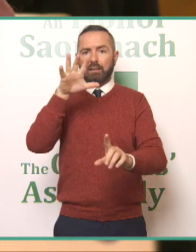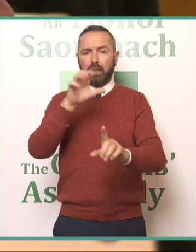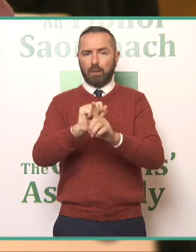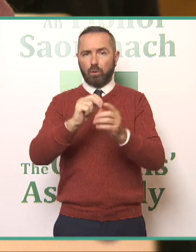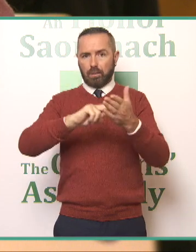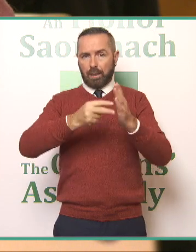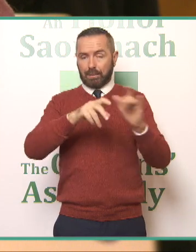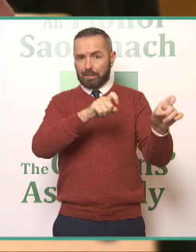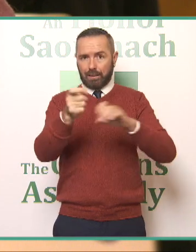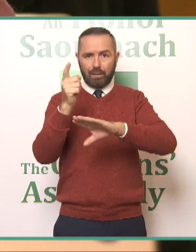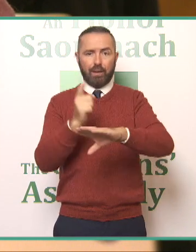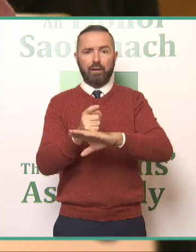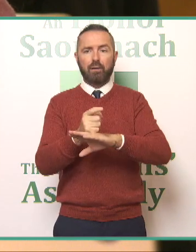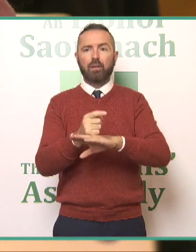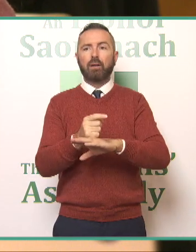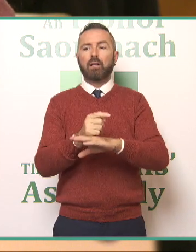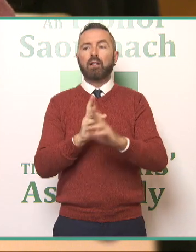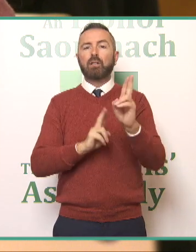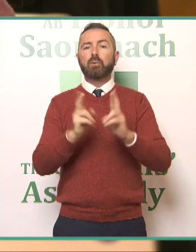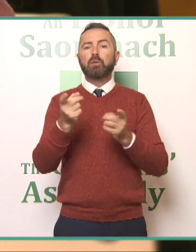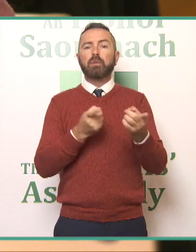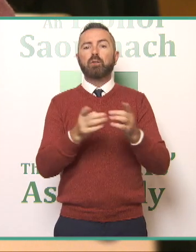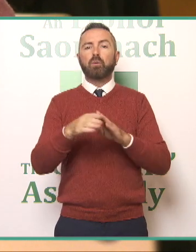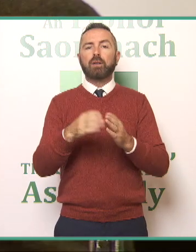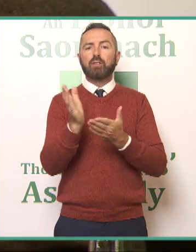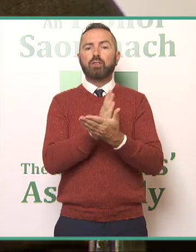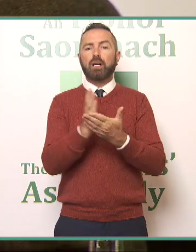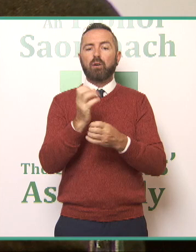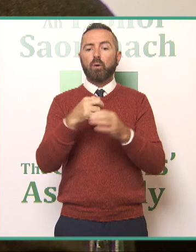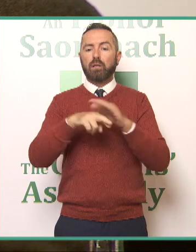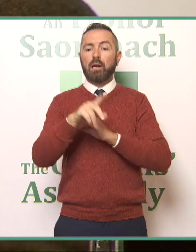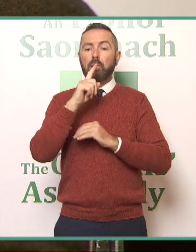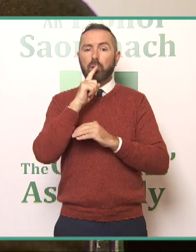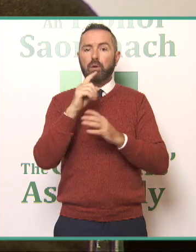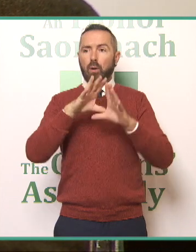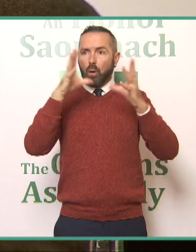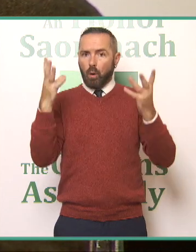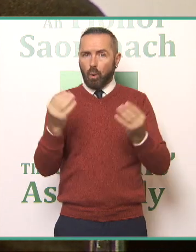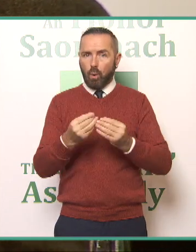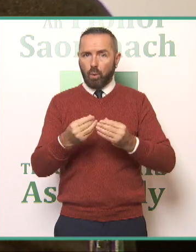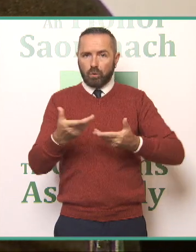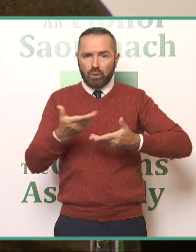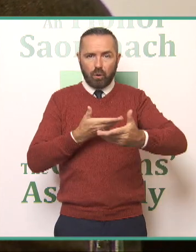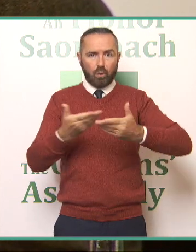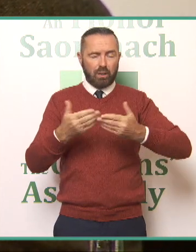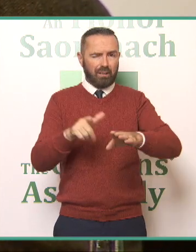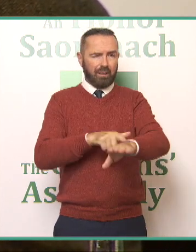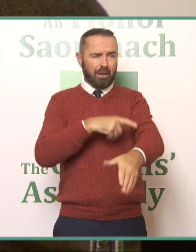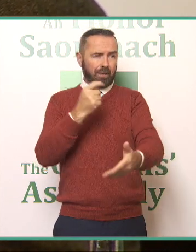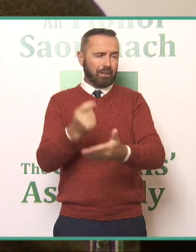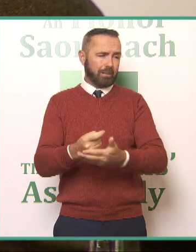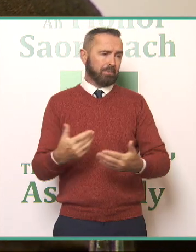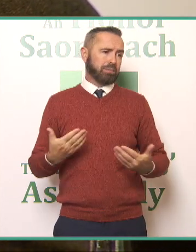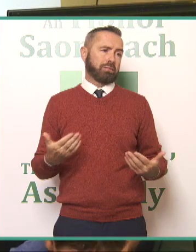still have. They were meant to be done in consultation with stakeholders. But the whole negotiations took so long. The final spec has only